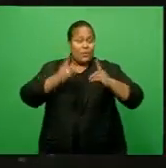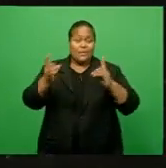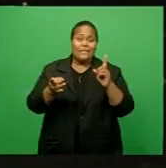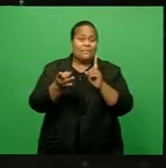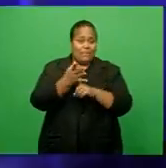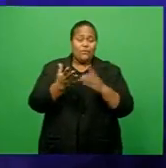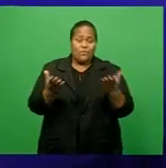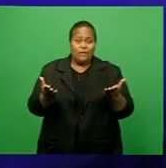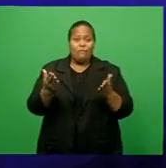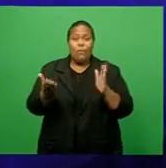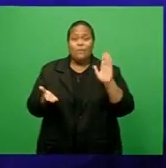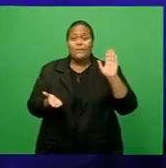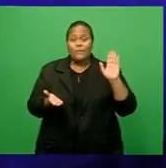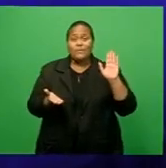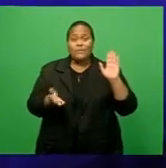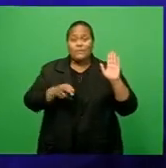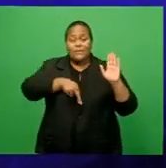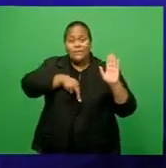for Hindus.